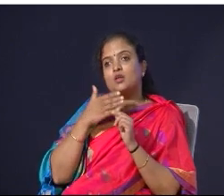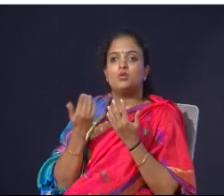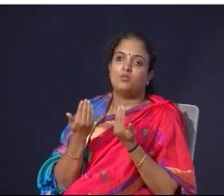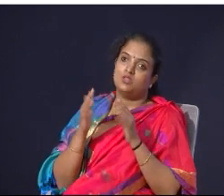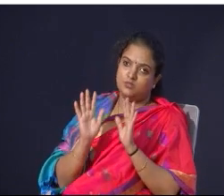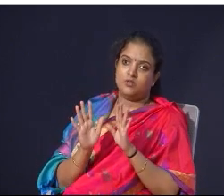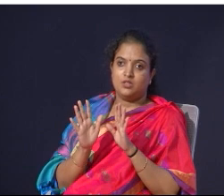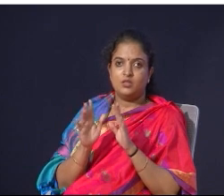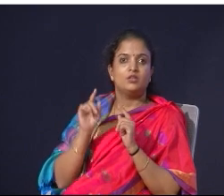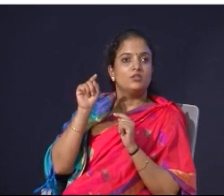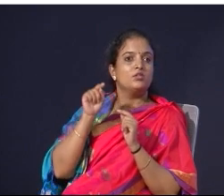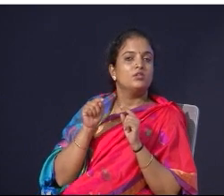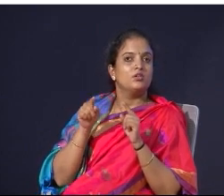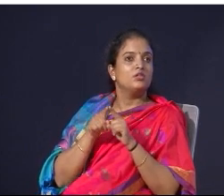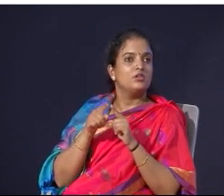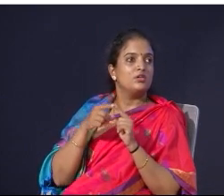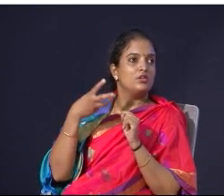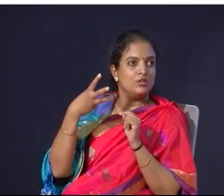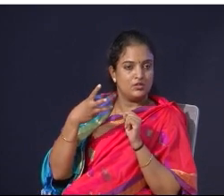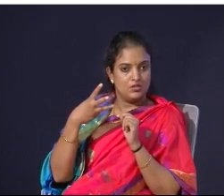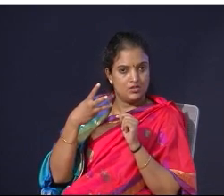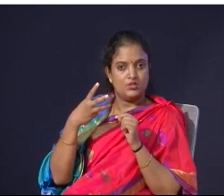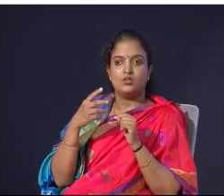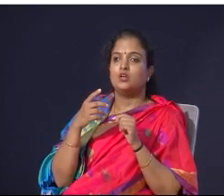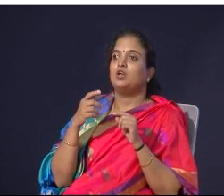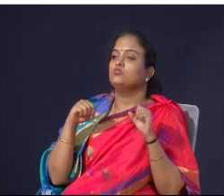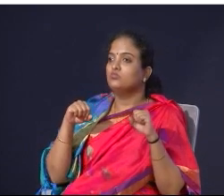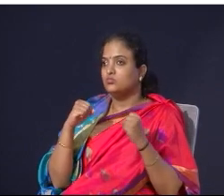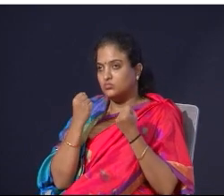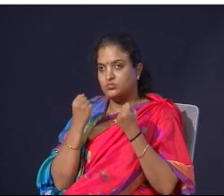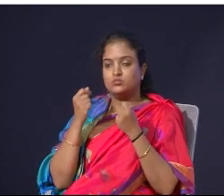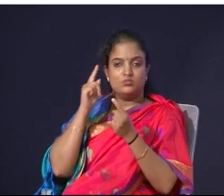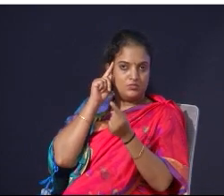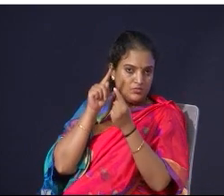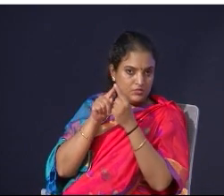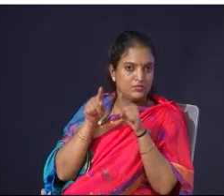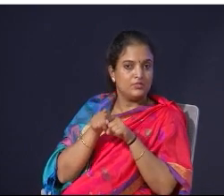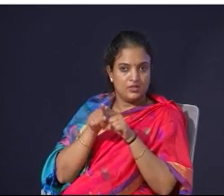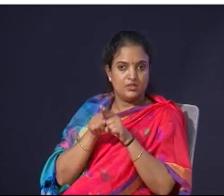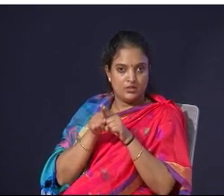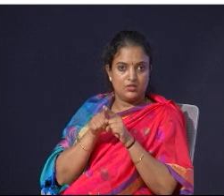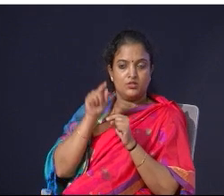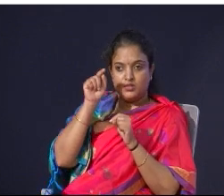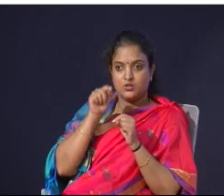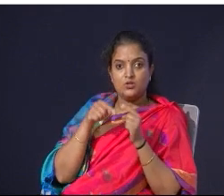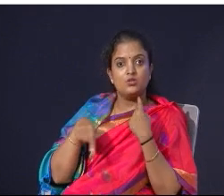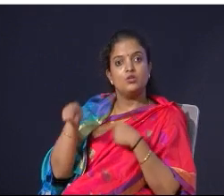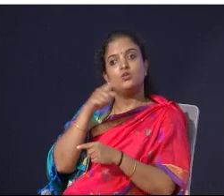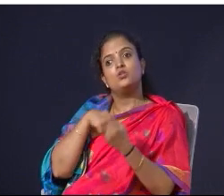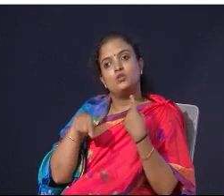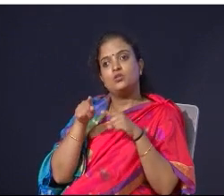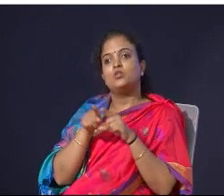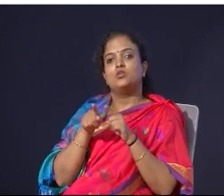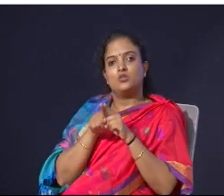So it has got 3 parts: vision stimulation, visual efficiency, and visual utilization. Wherever I go, people only do